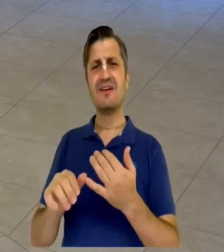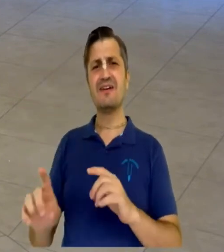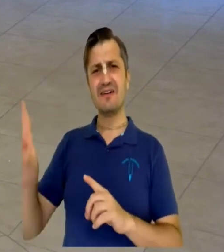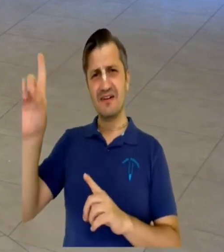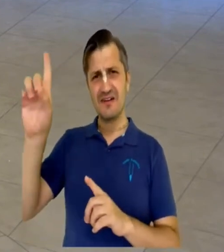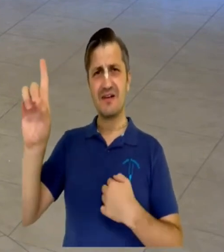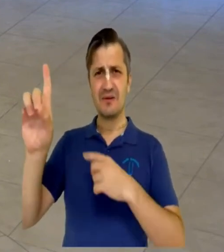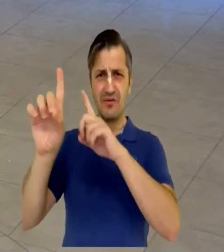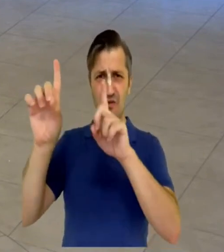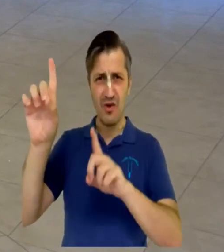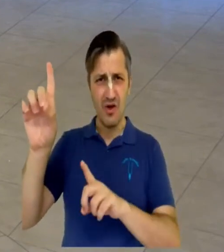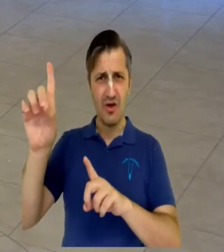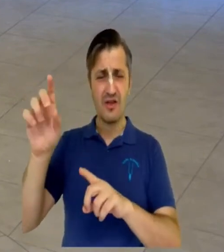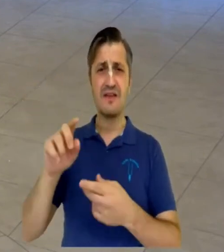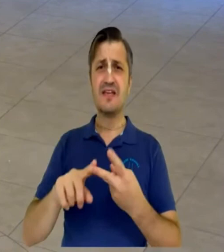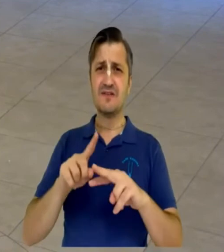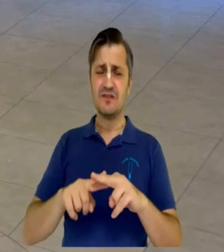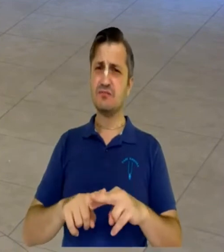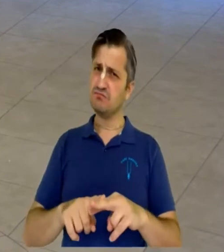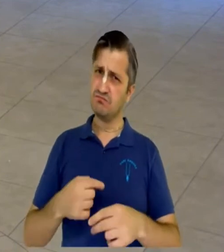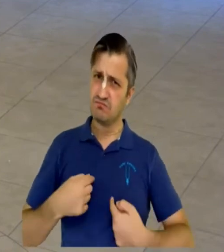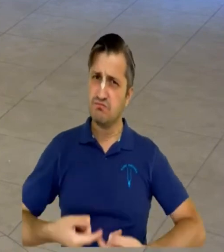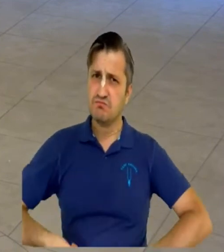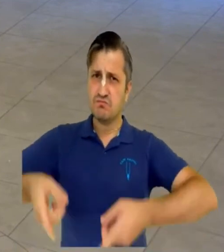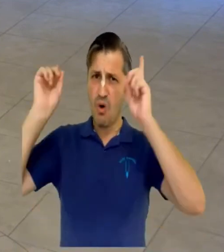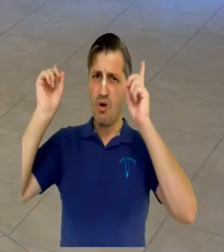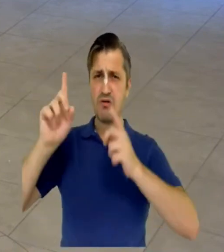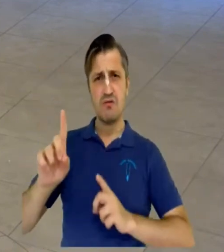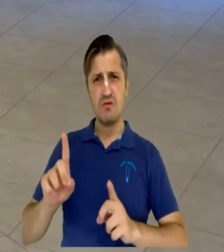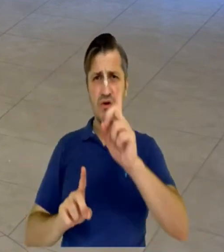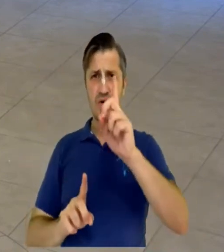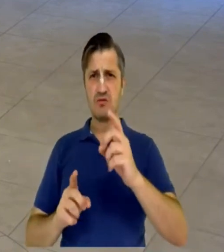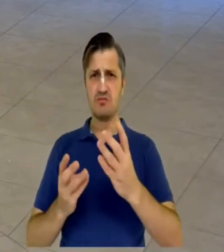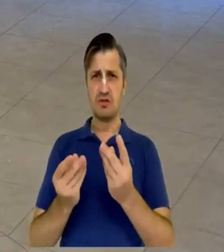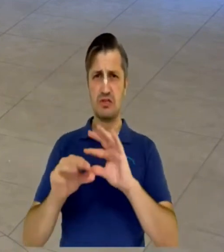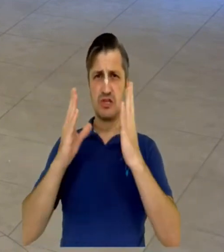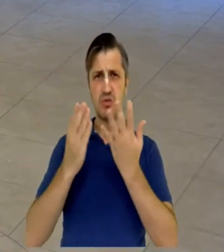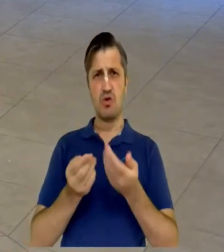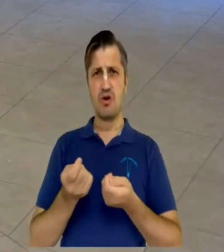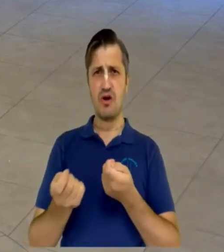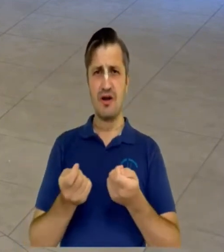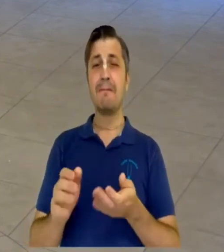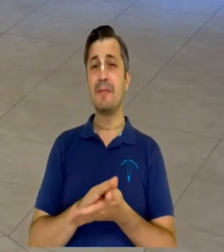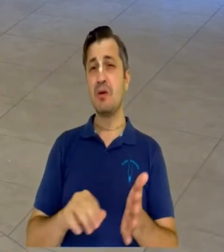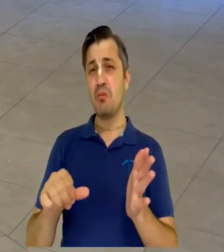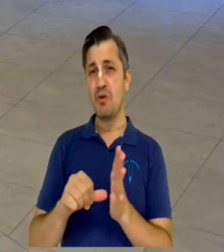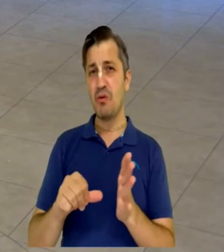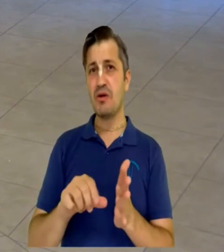So Um,